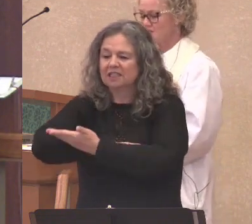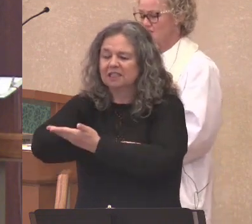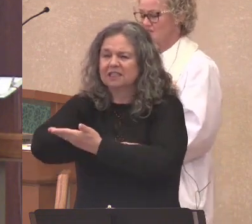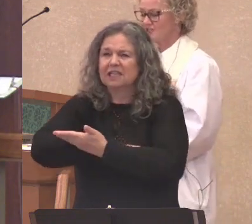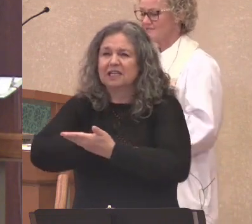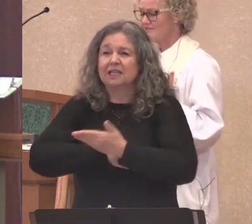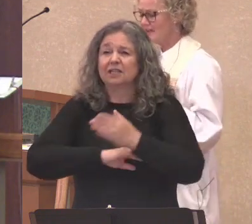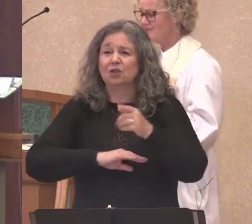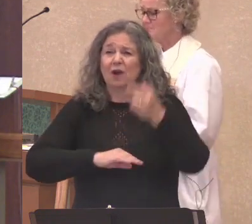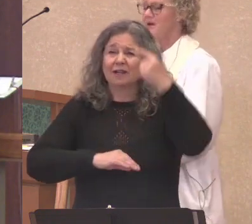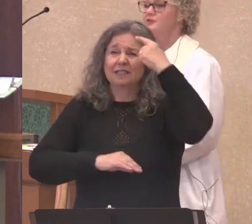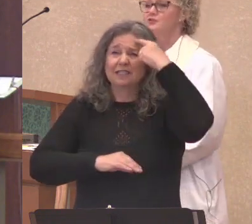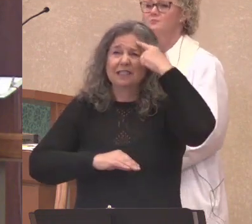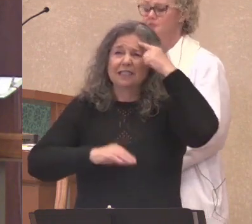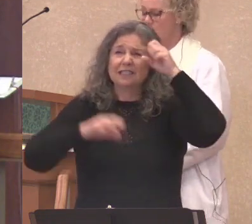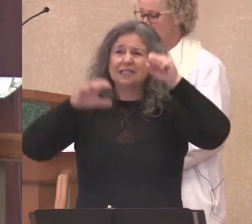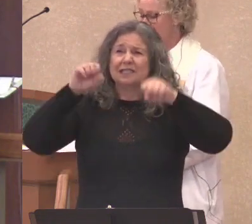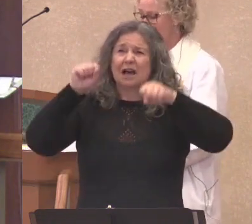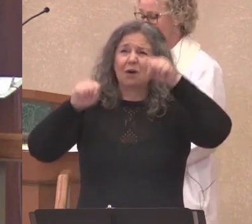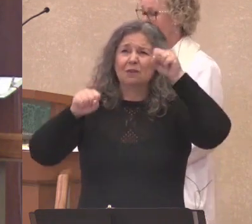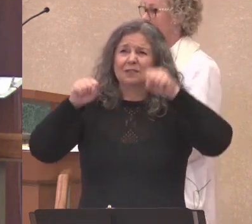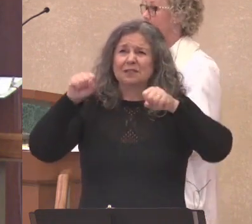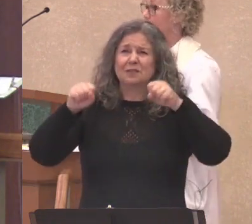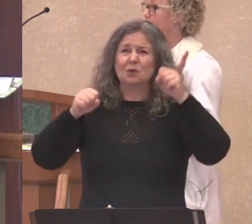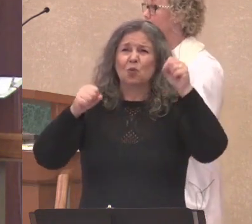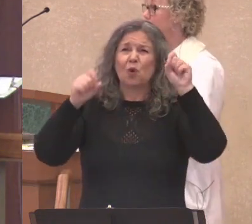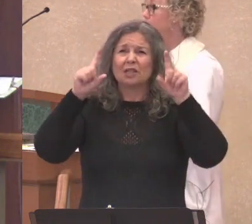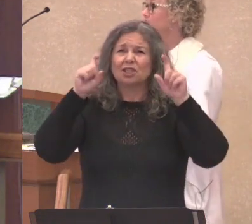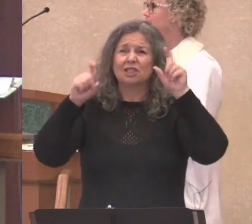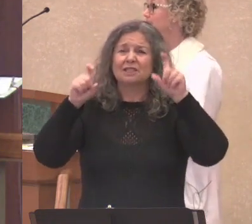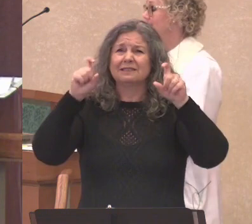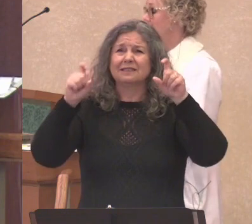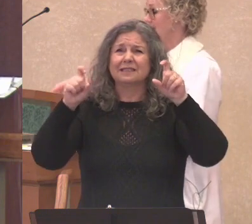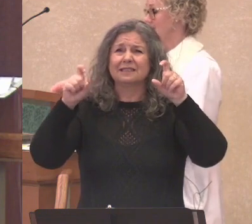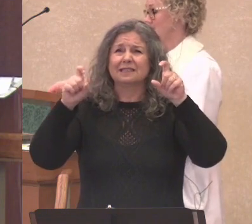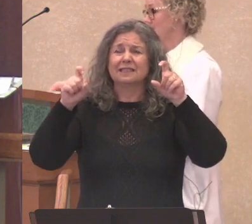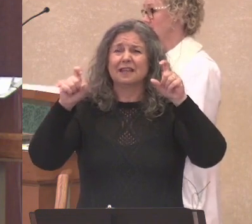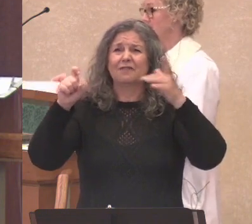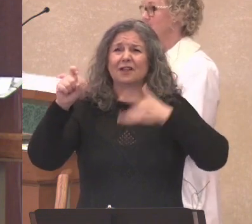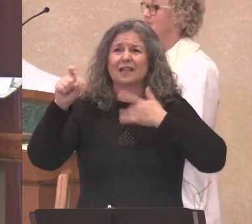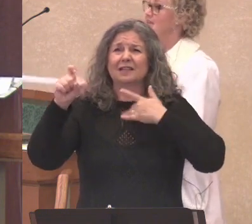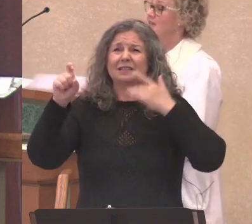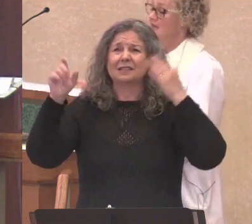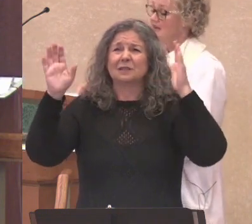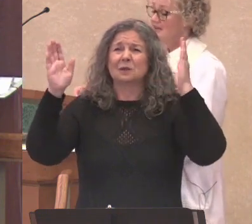and questions invade the bedroom, threatening to close in on you.